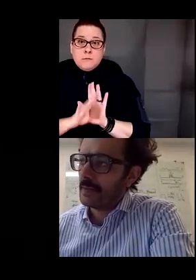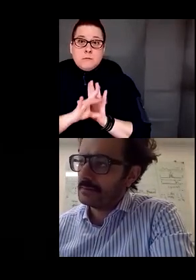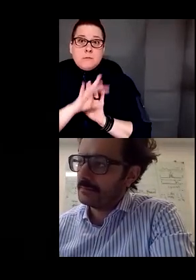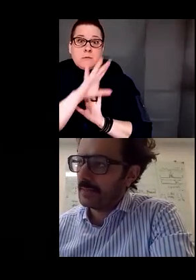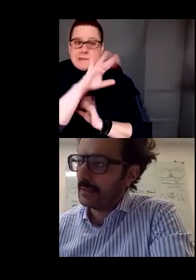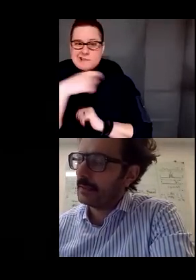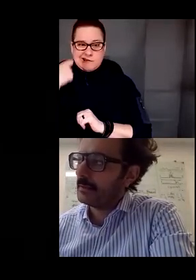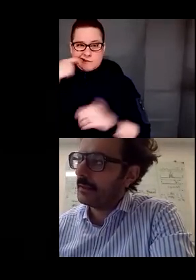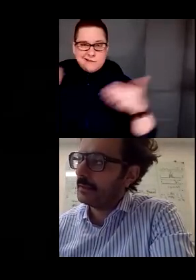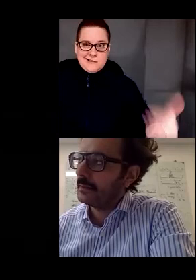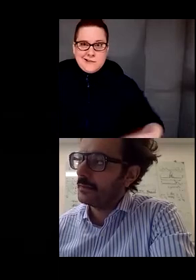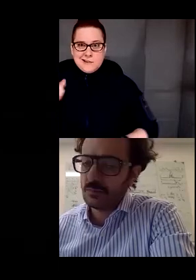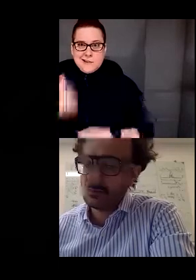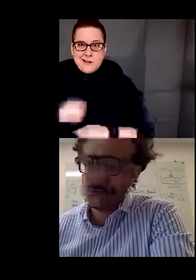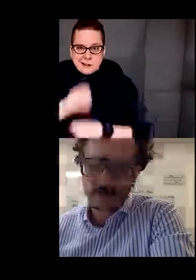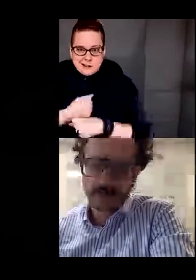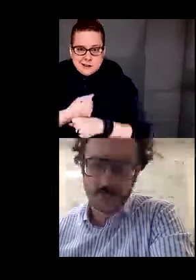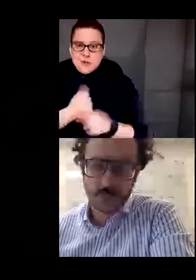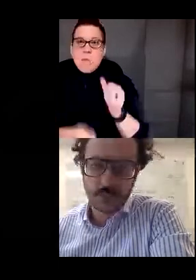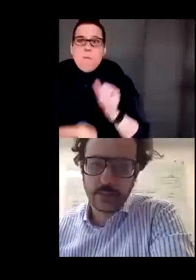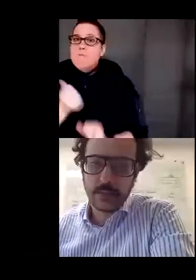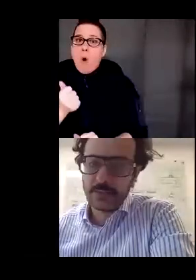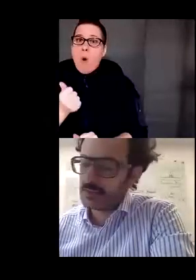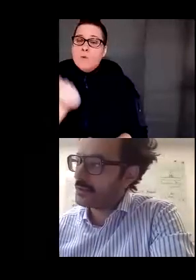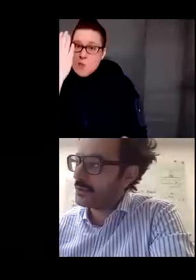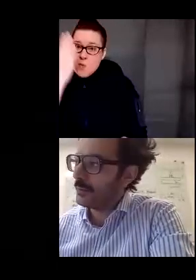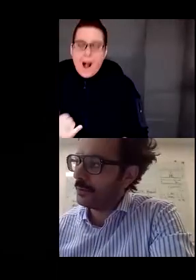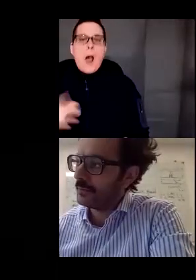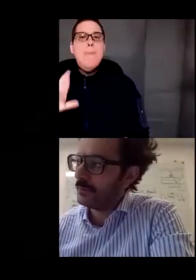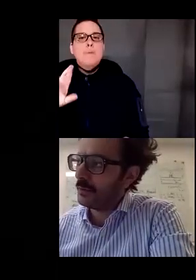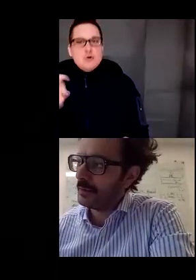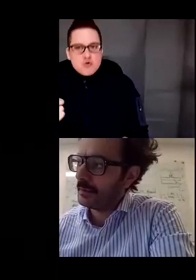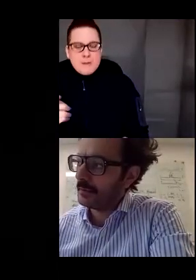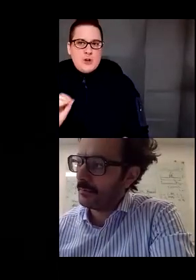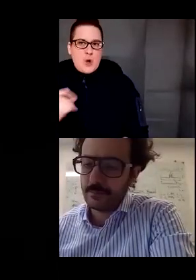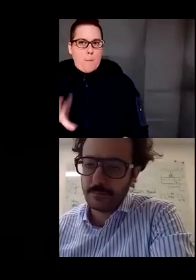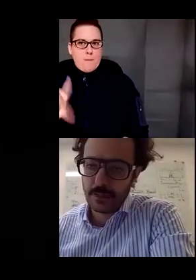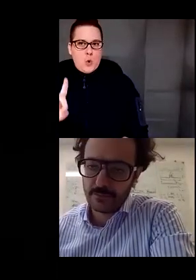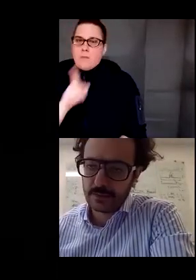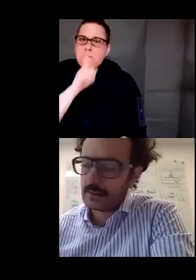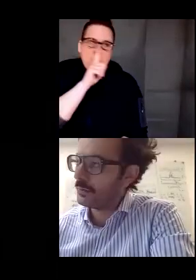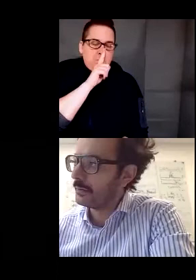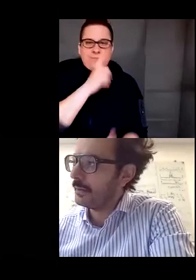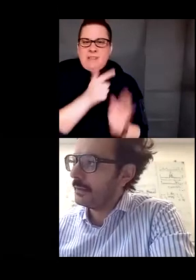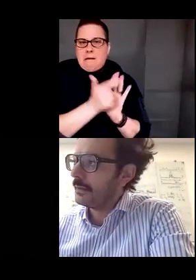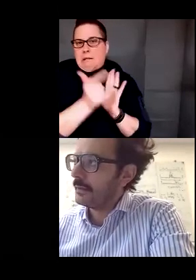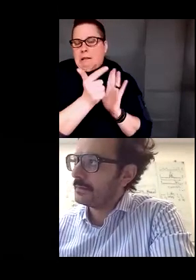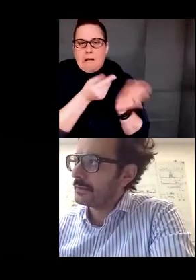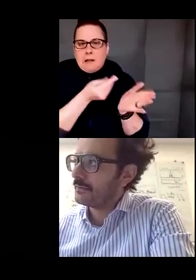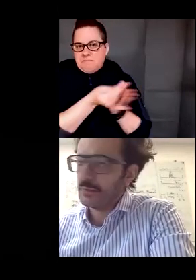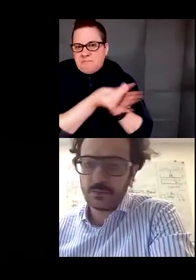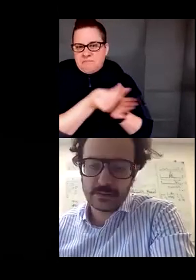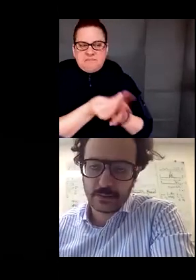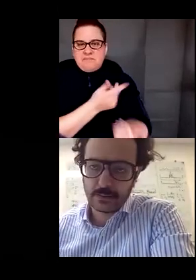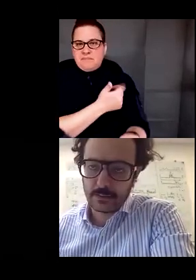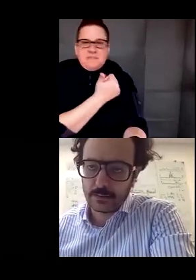the past decade, and it was mostly driven by prescription opioids more than by, for example, drugs